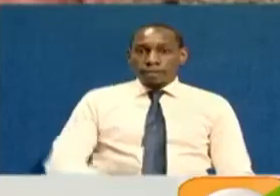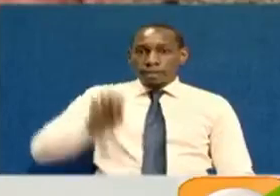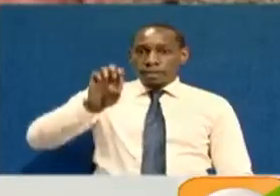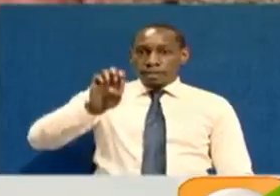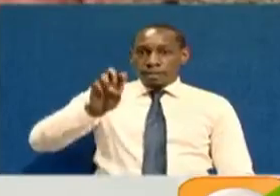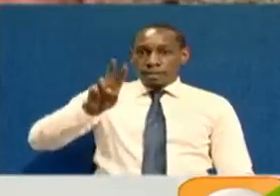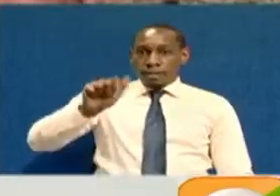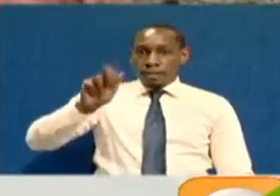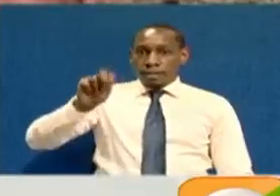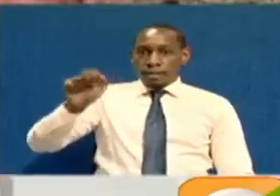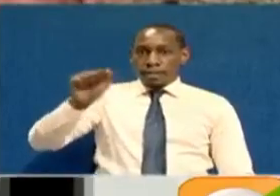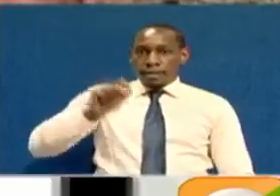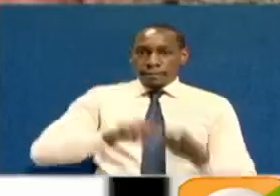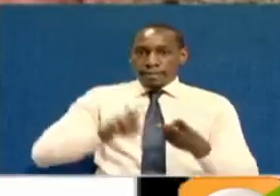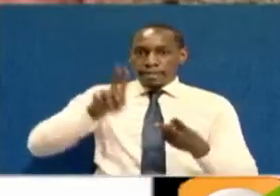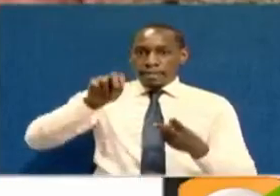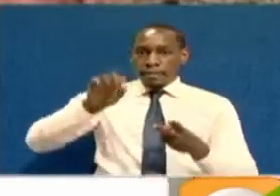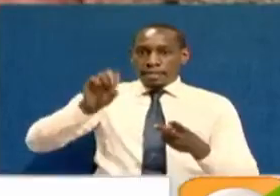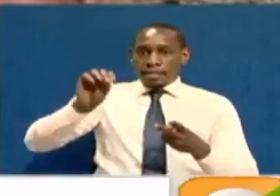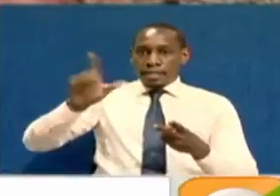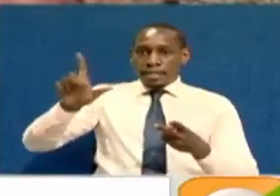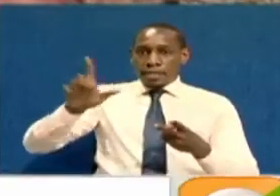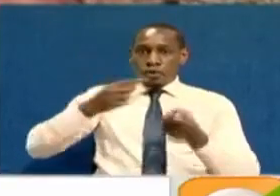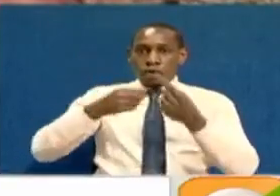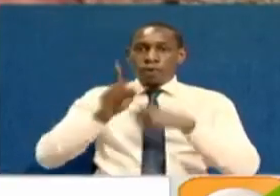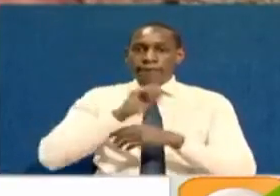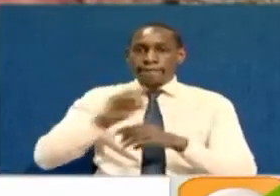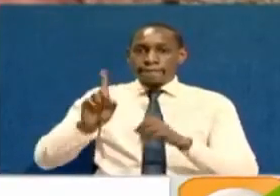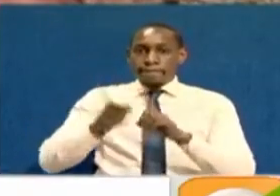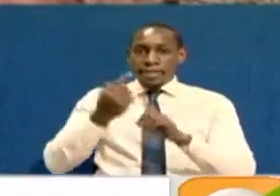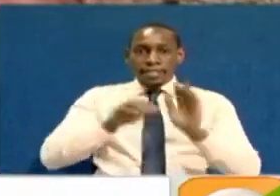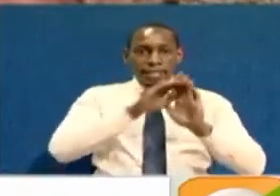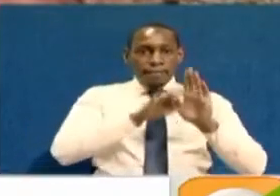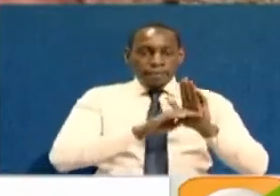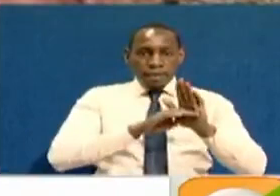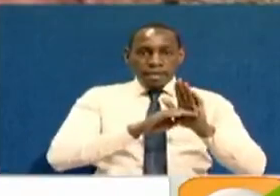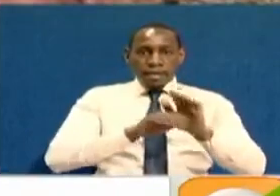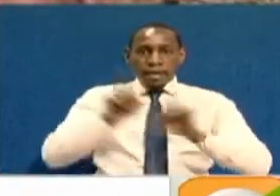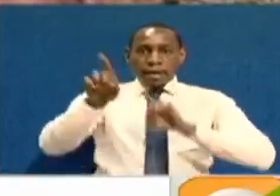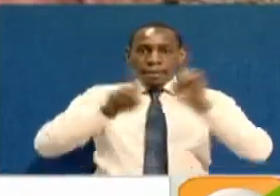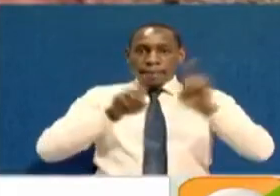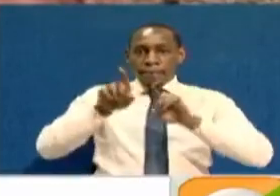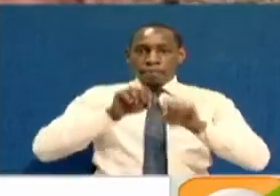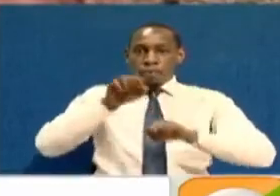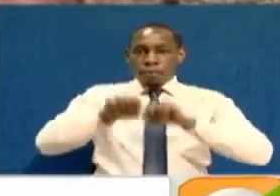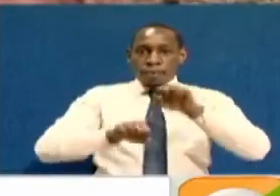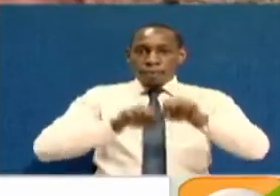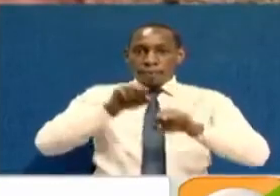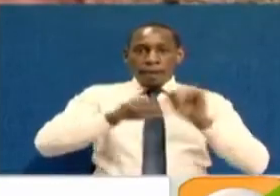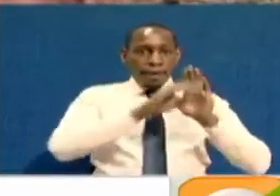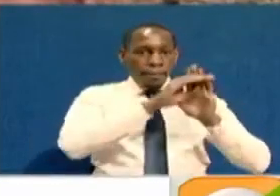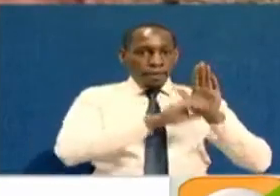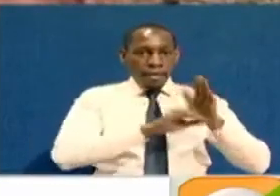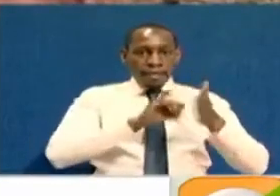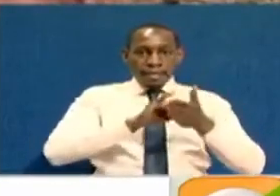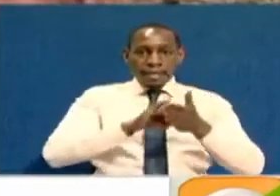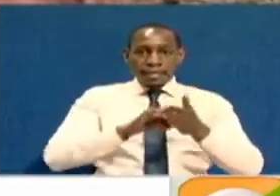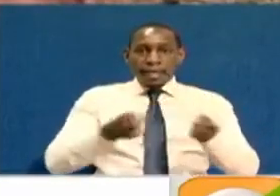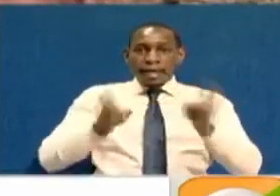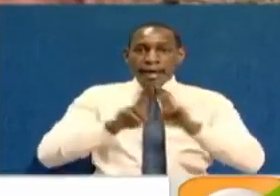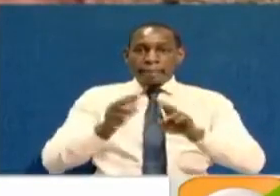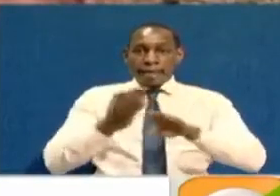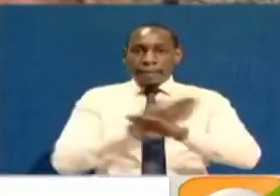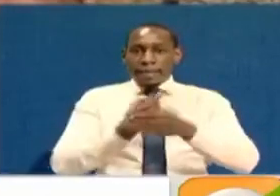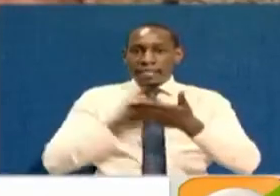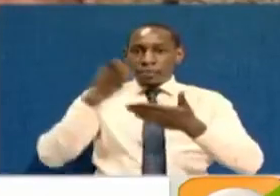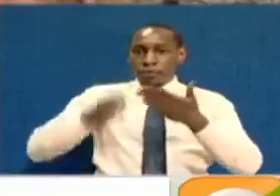Evans, Kimani and Nicole Greene are the winners of the first edition of the Migration Gravel Cycling Series that took place this weekend